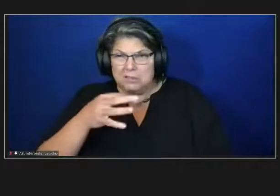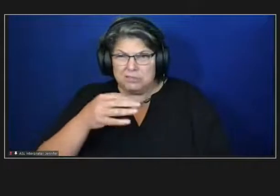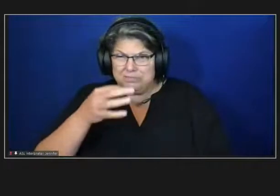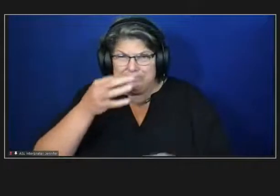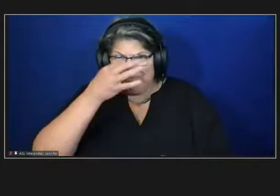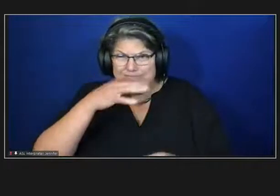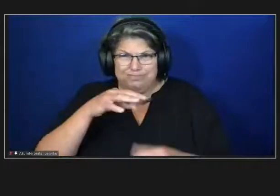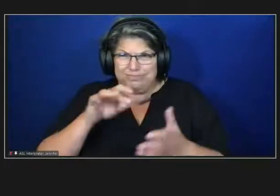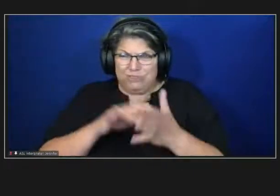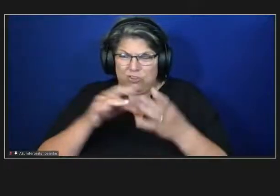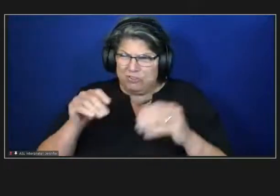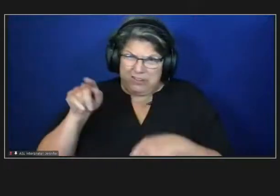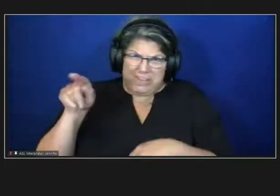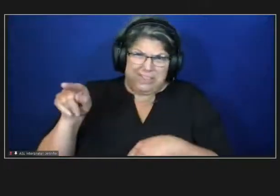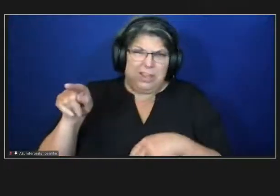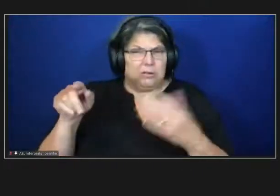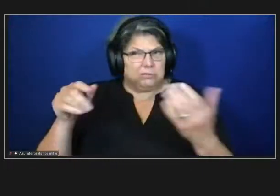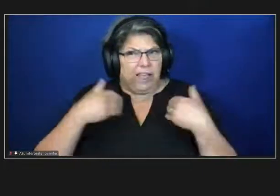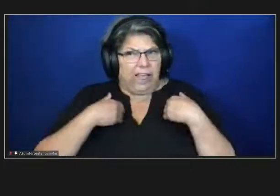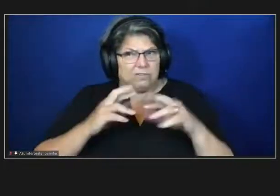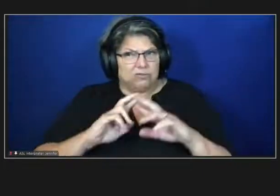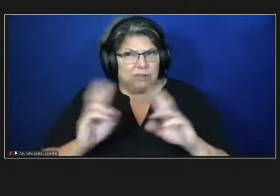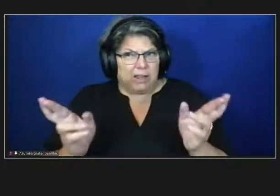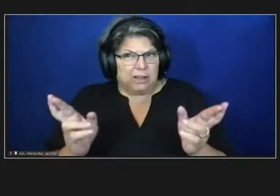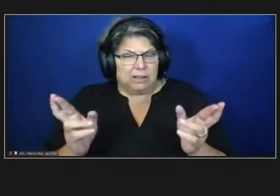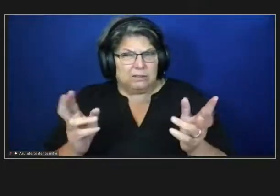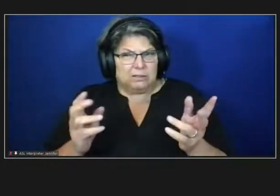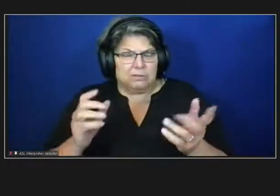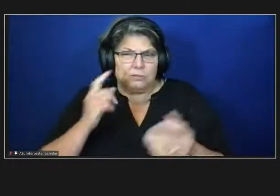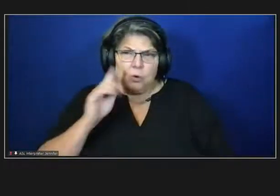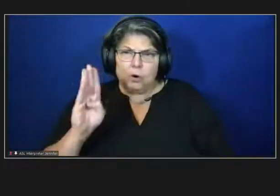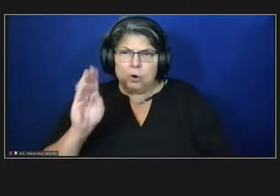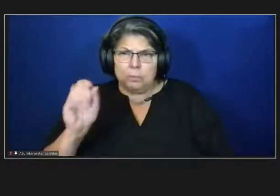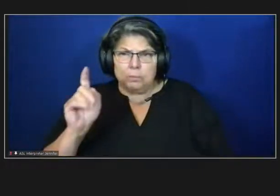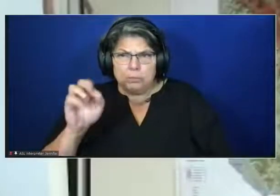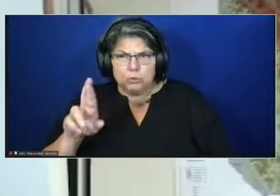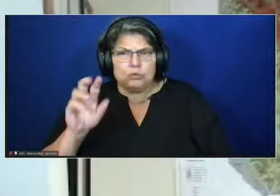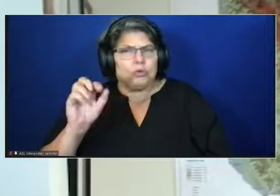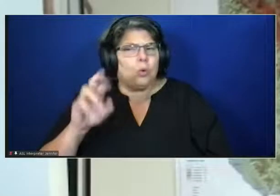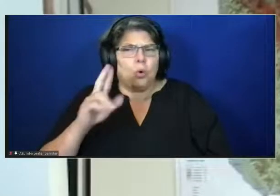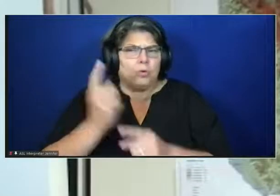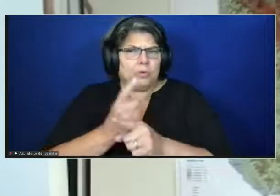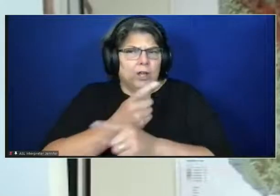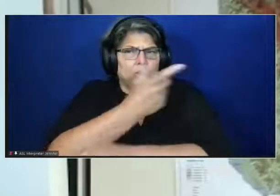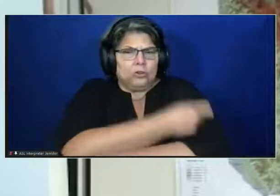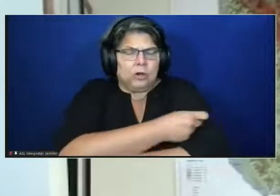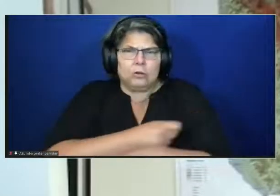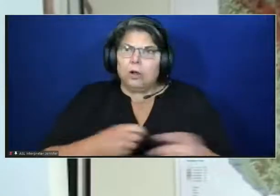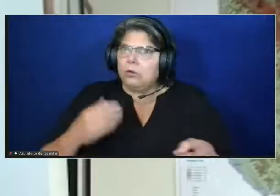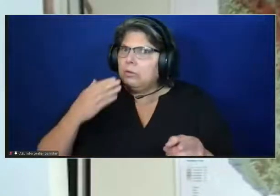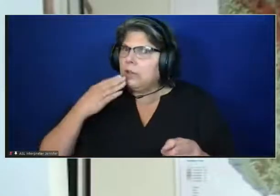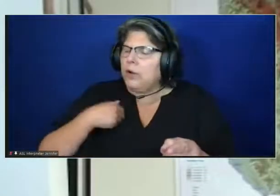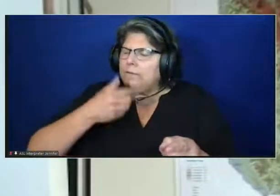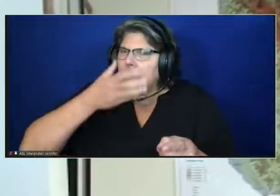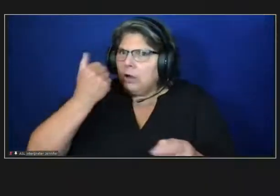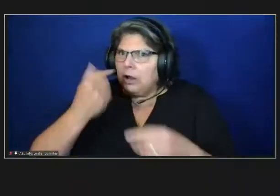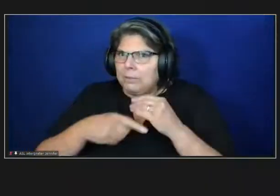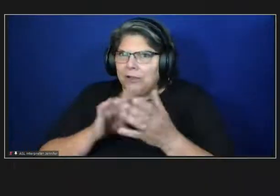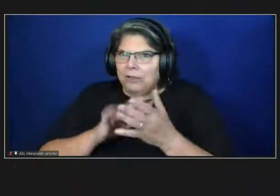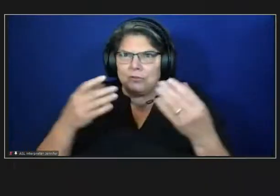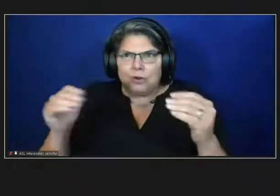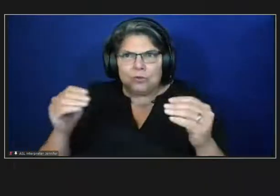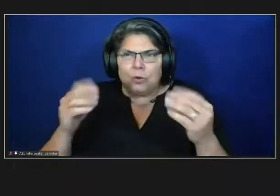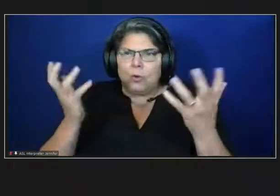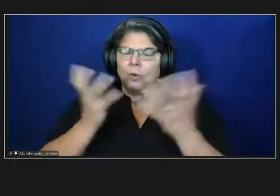has the vaccine available. And that is available for a booster or a third shot as well. Thanks. It's very important. I left out the pharmacies, and they're doing